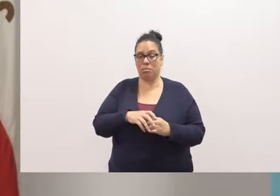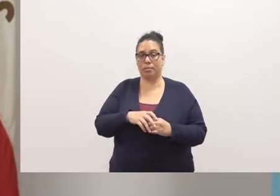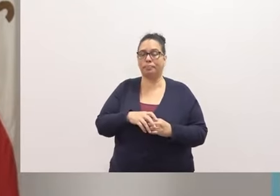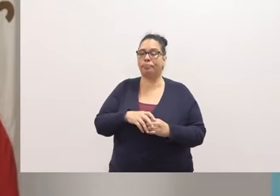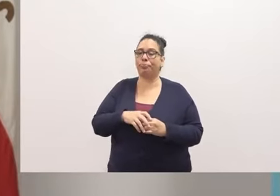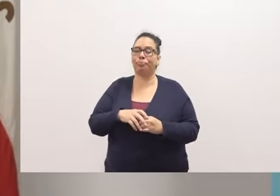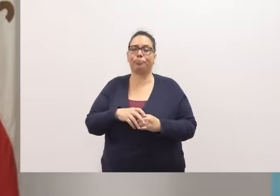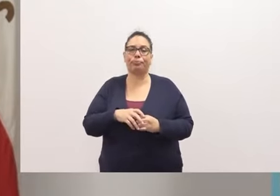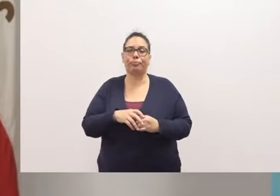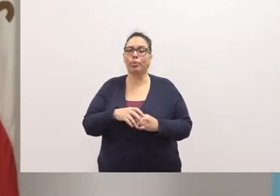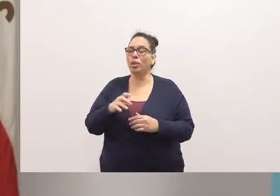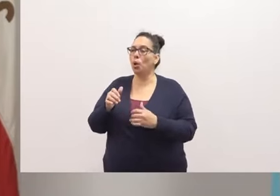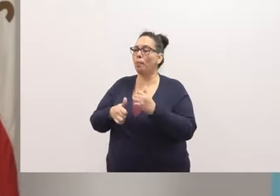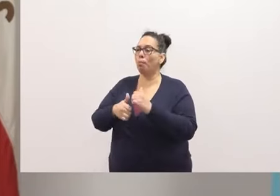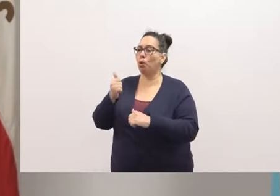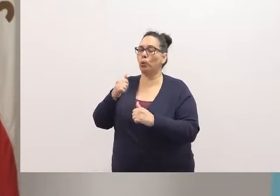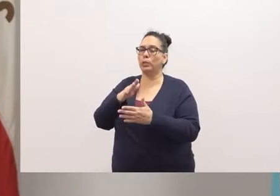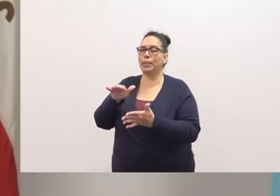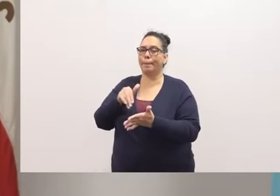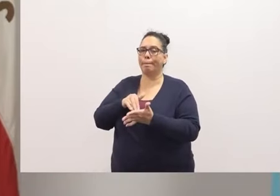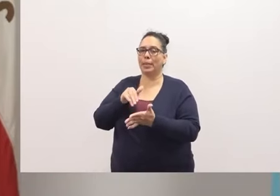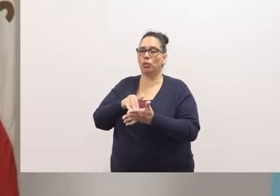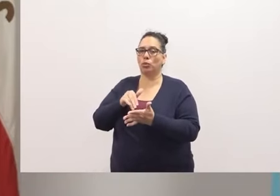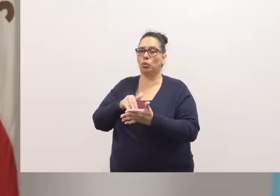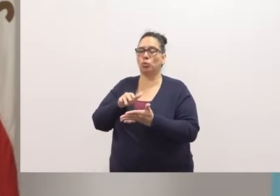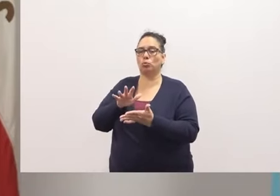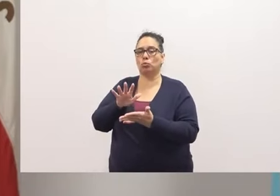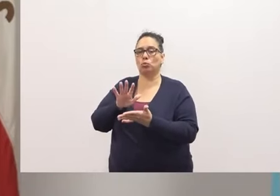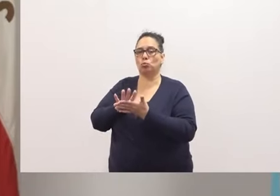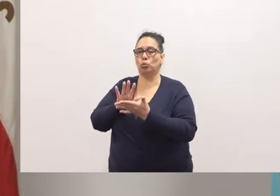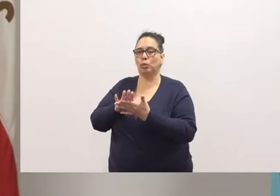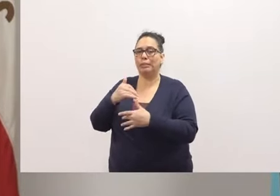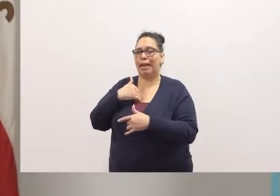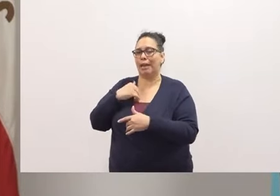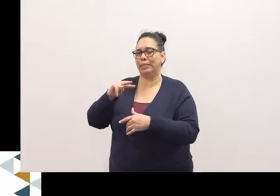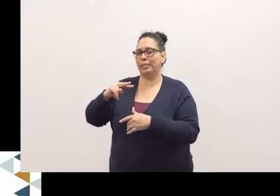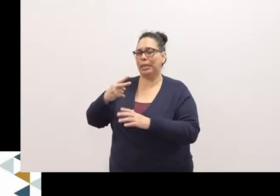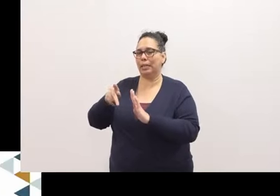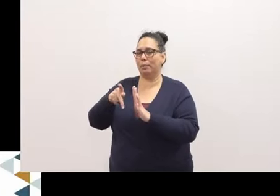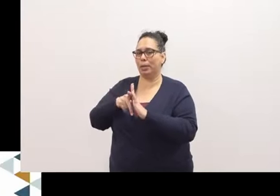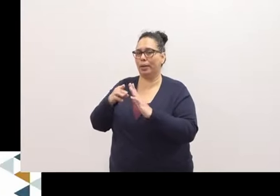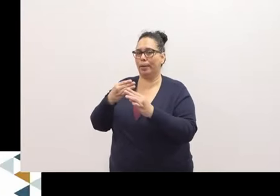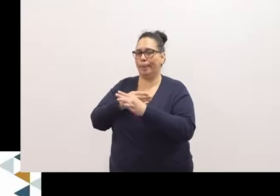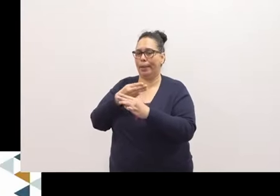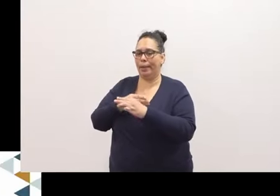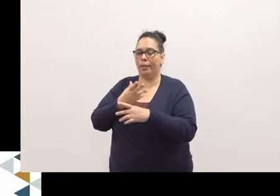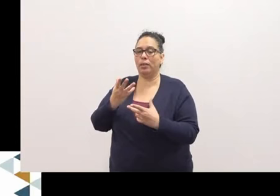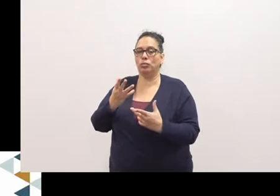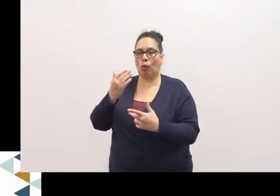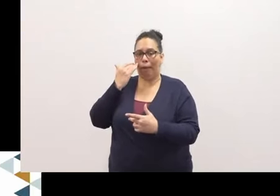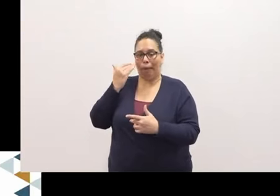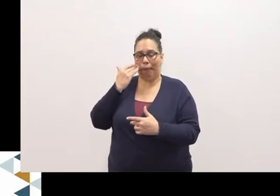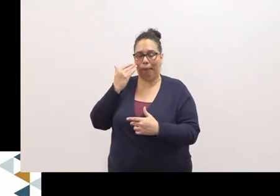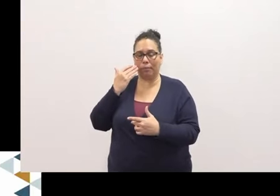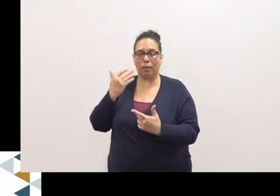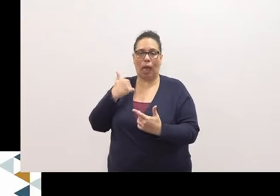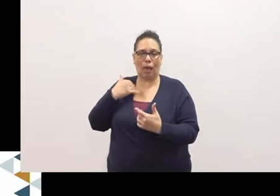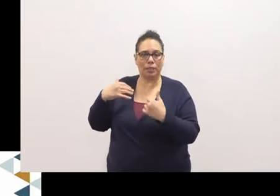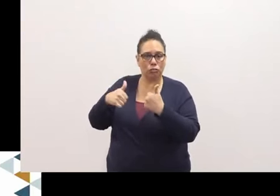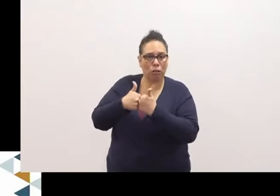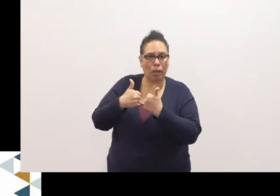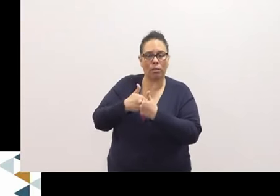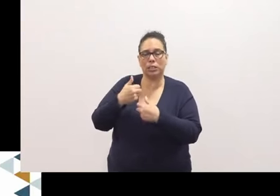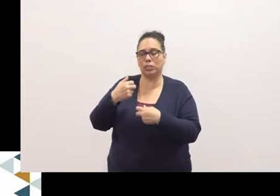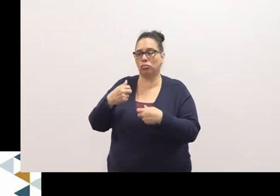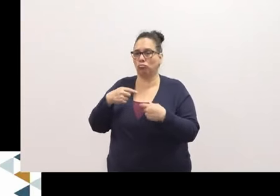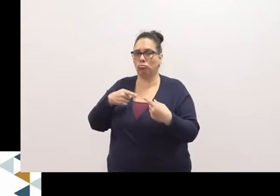Most of our middle schools are conducting a second period of math support for our students. So students that are either having challenges or